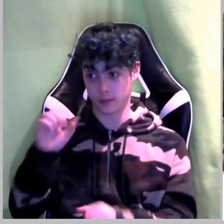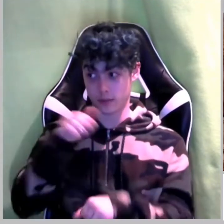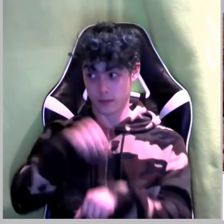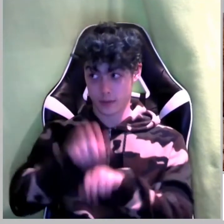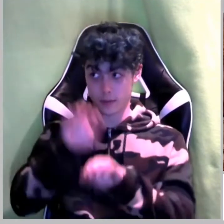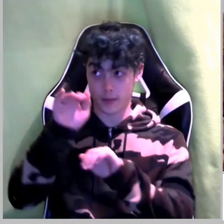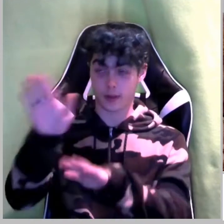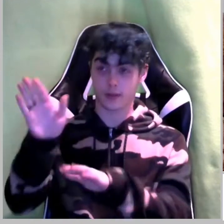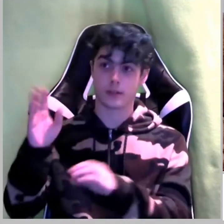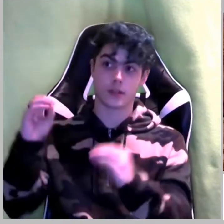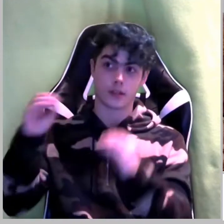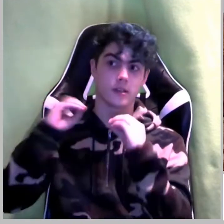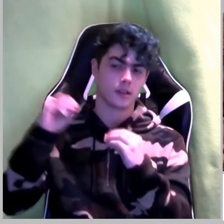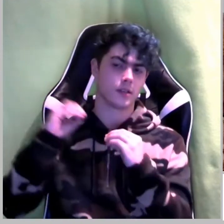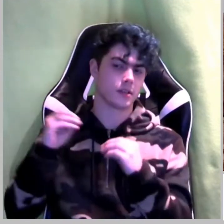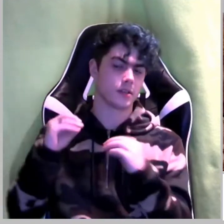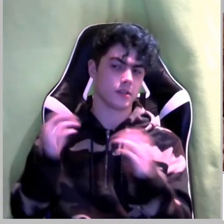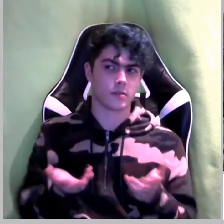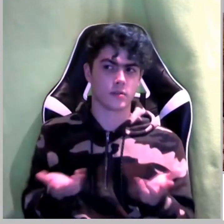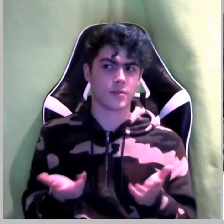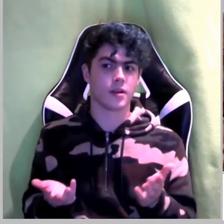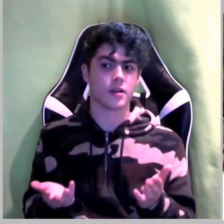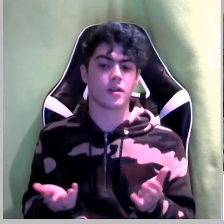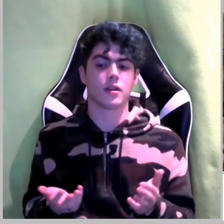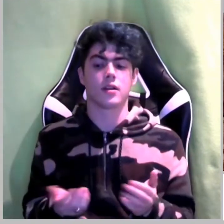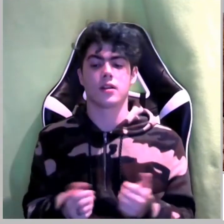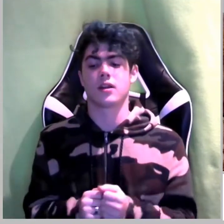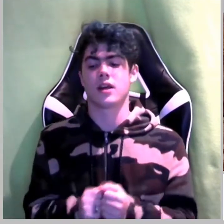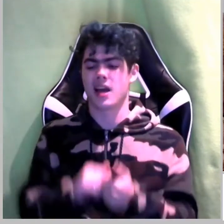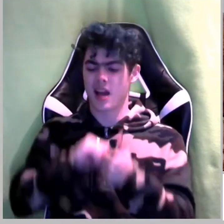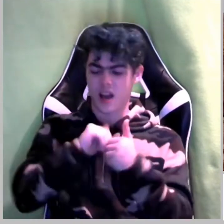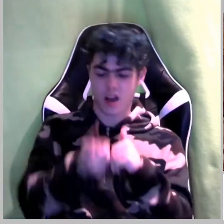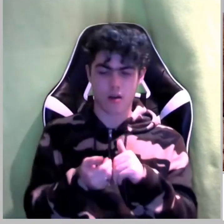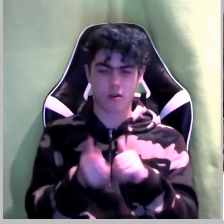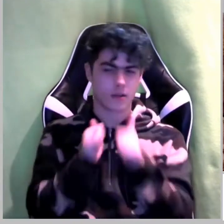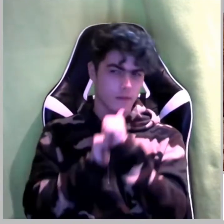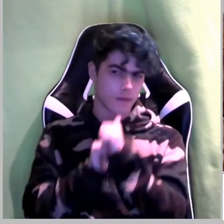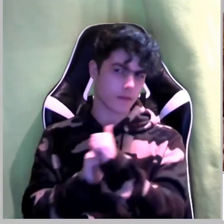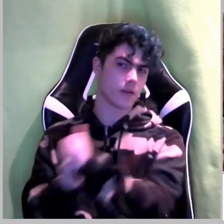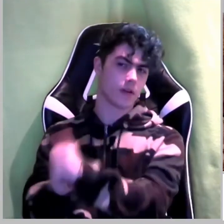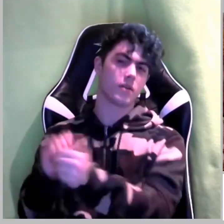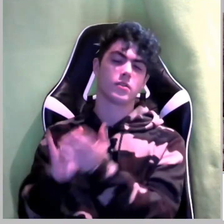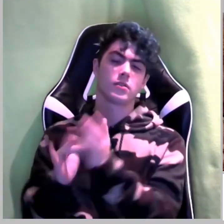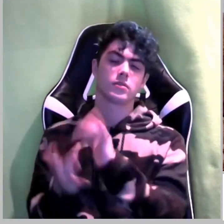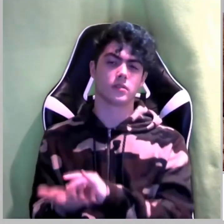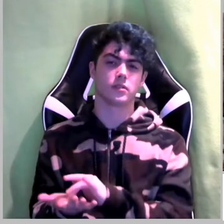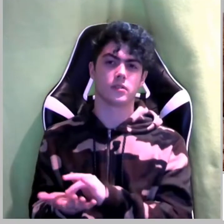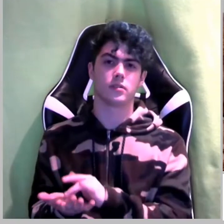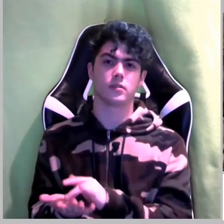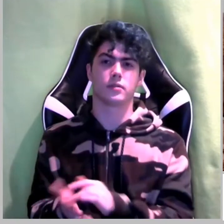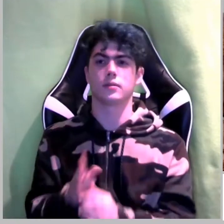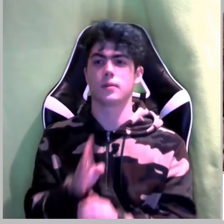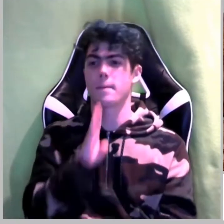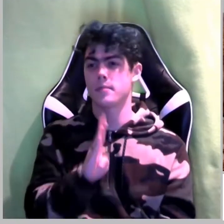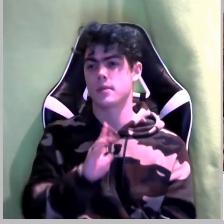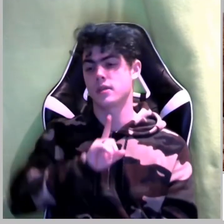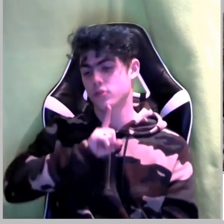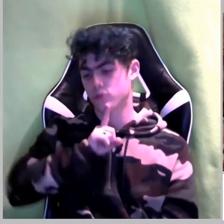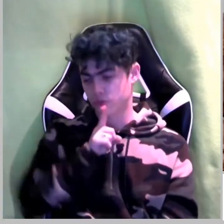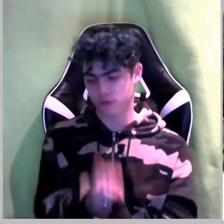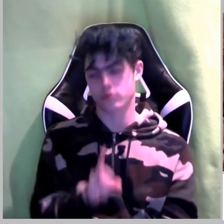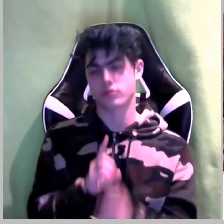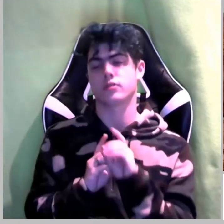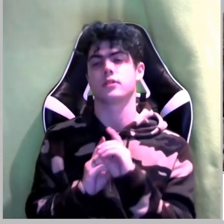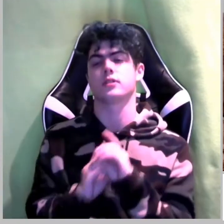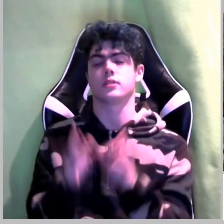on what it takes to follow Jesus and to be a true disciple. The second discourse is the